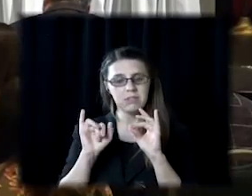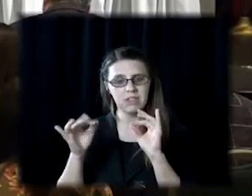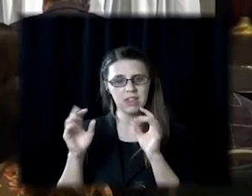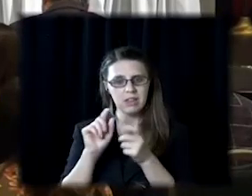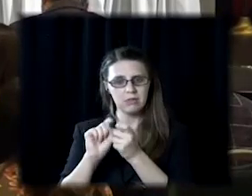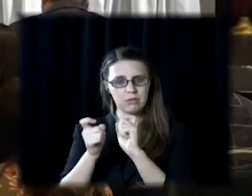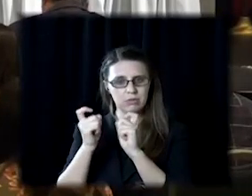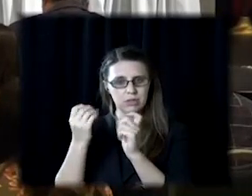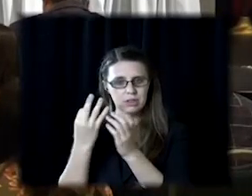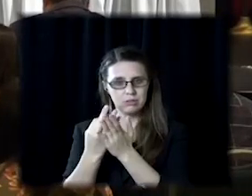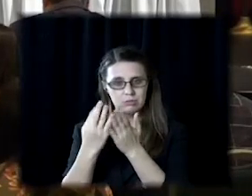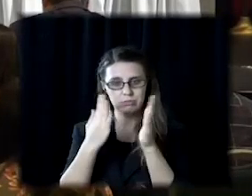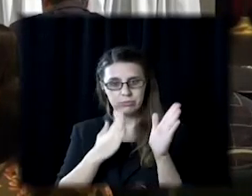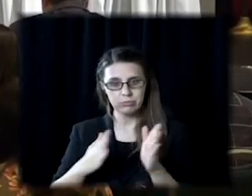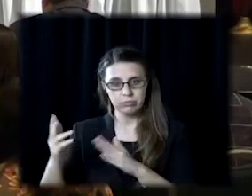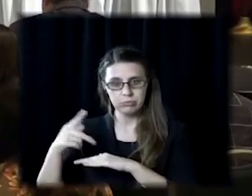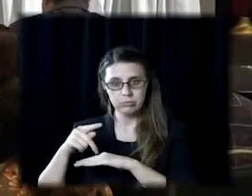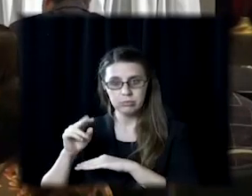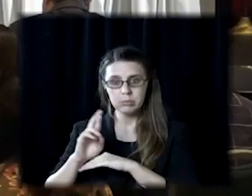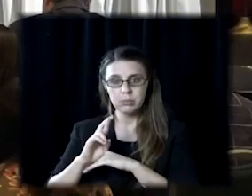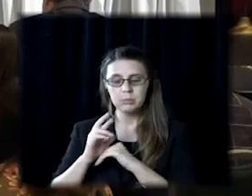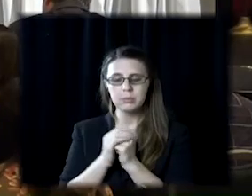revisions to the certified Commonwealth fiscal plan.